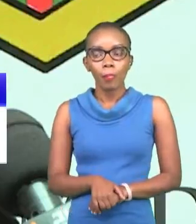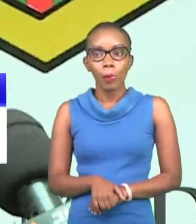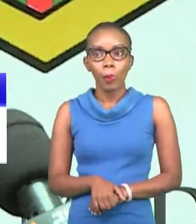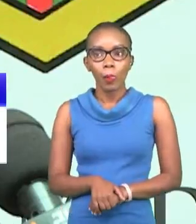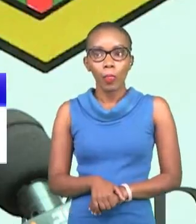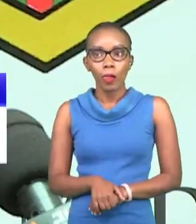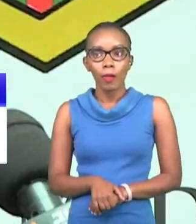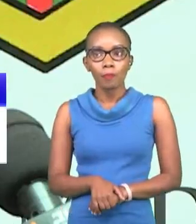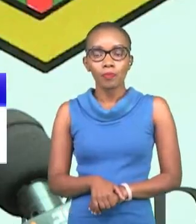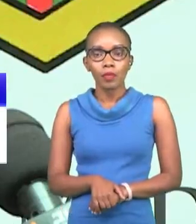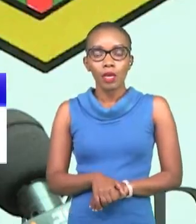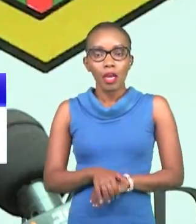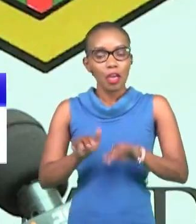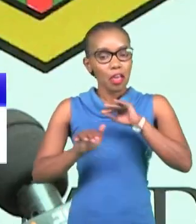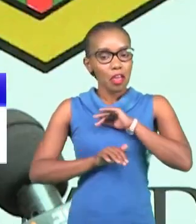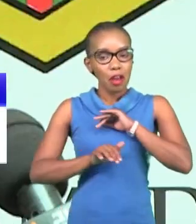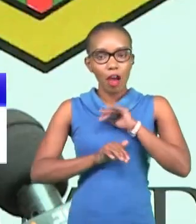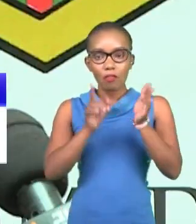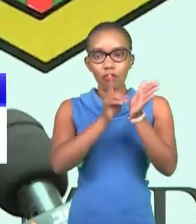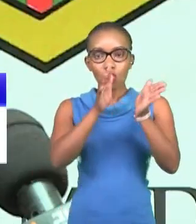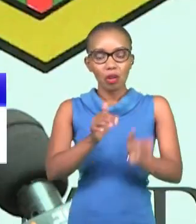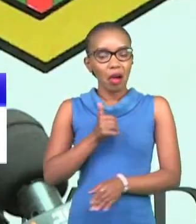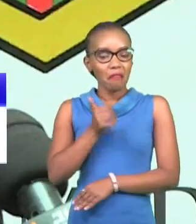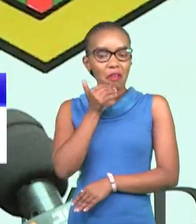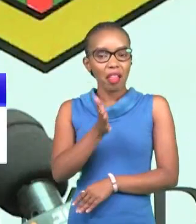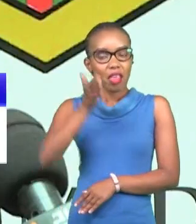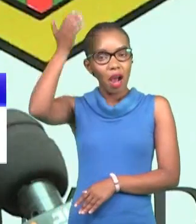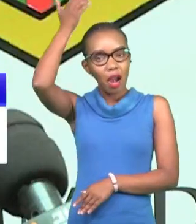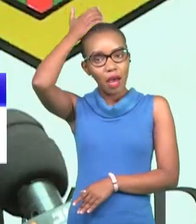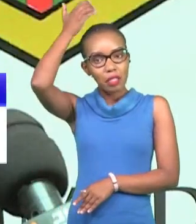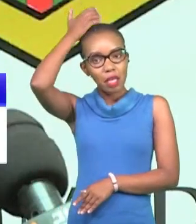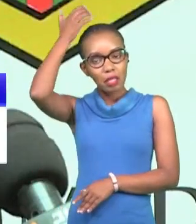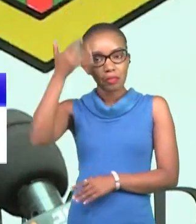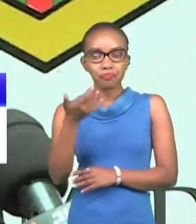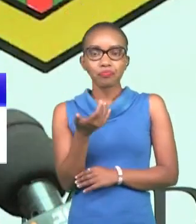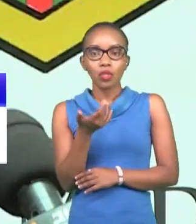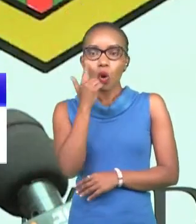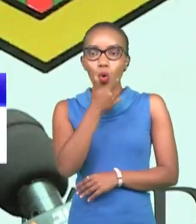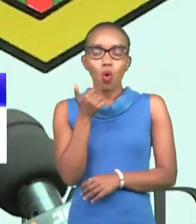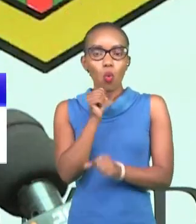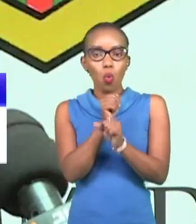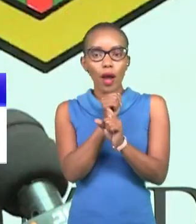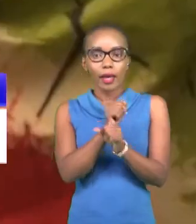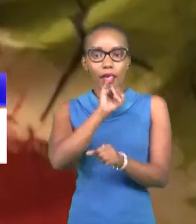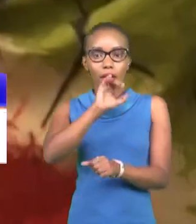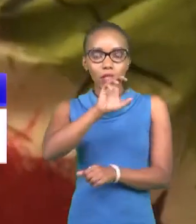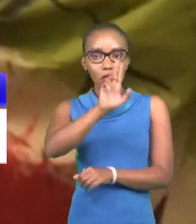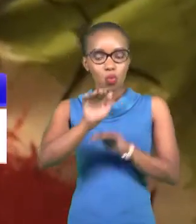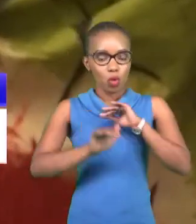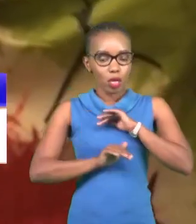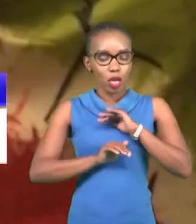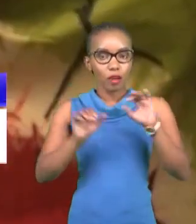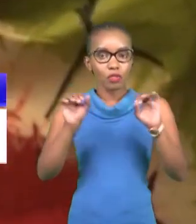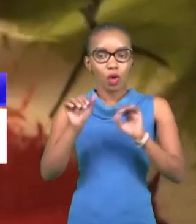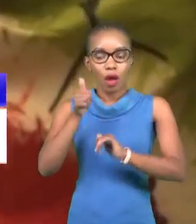there is no adequate personnel, doctors, nurses, who work in critical care units. Acting